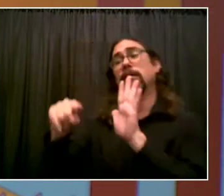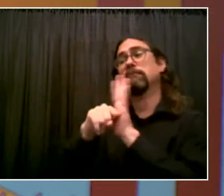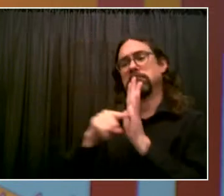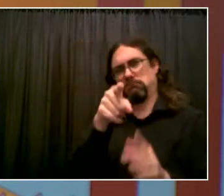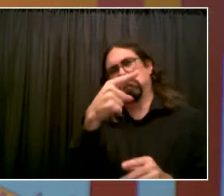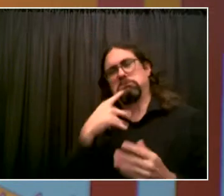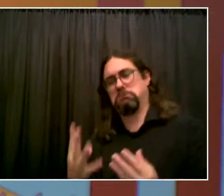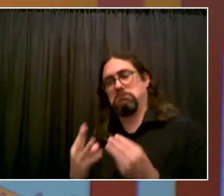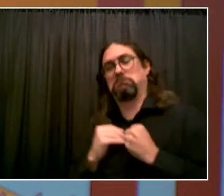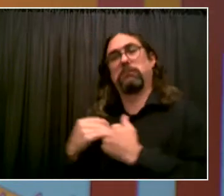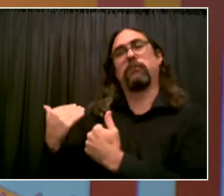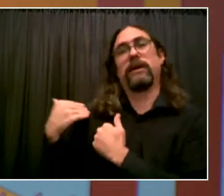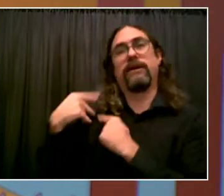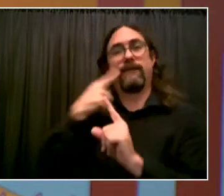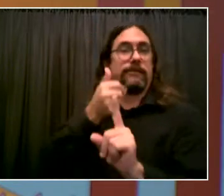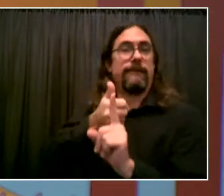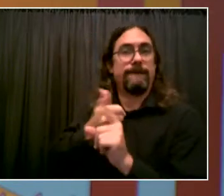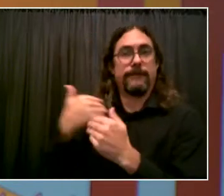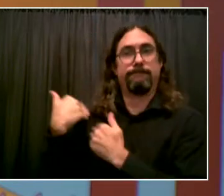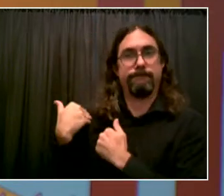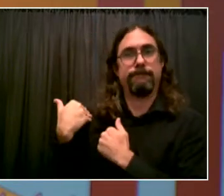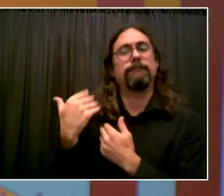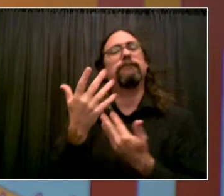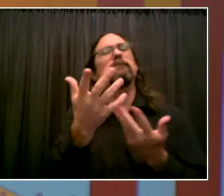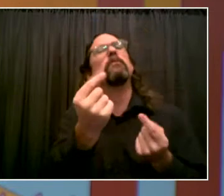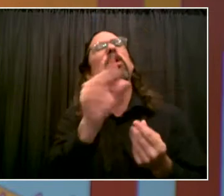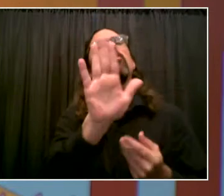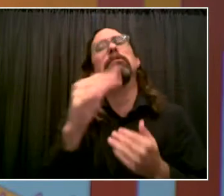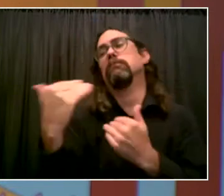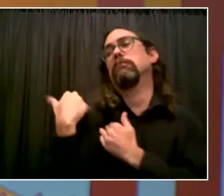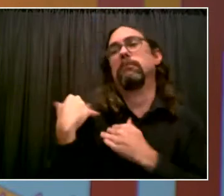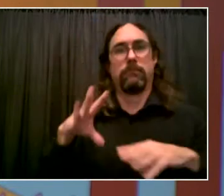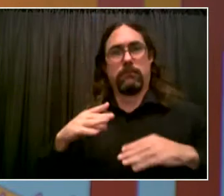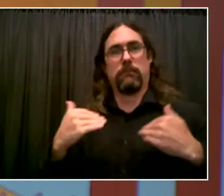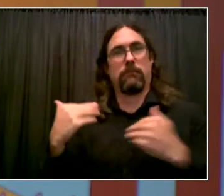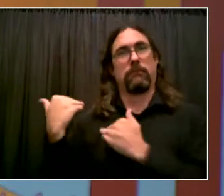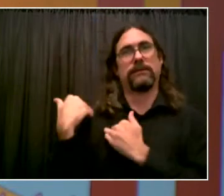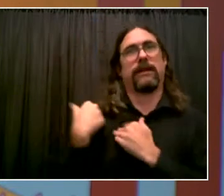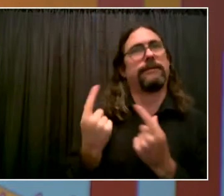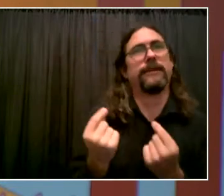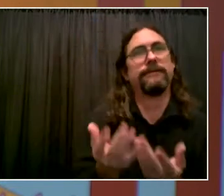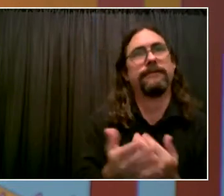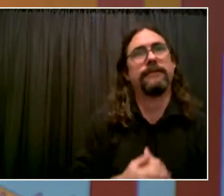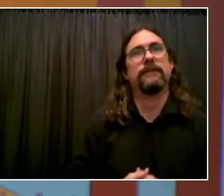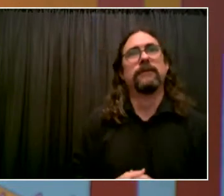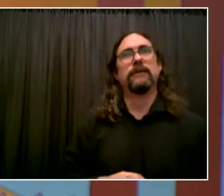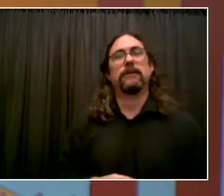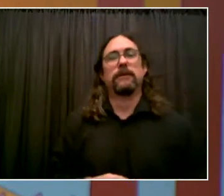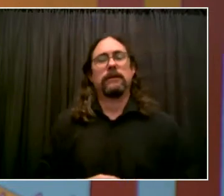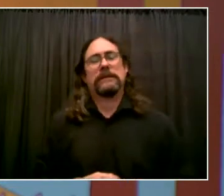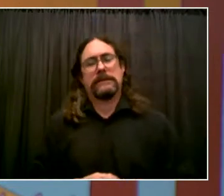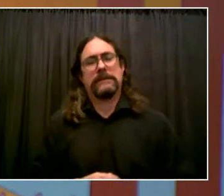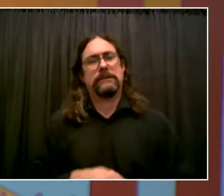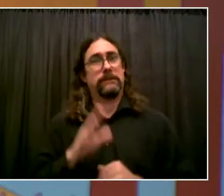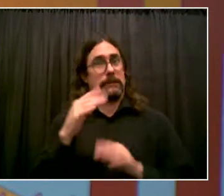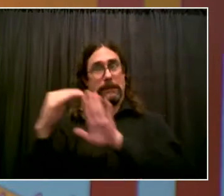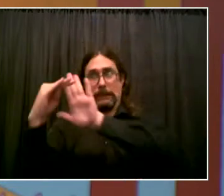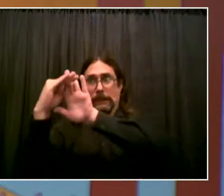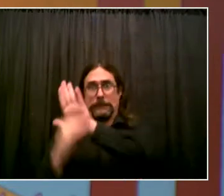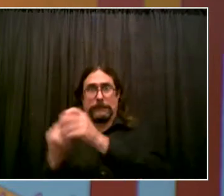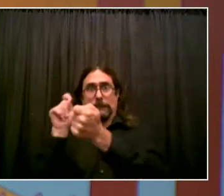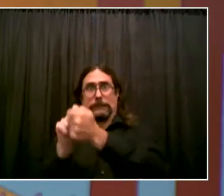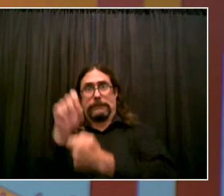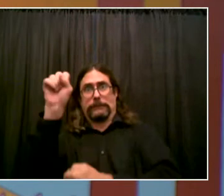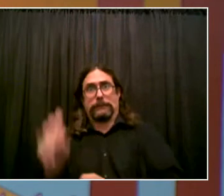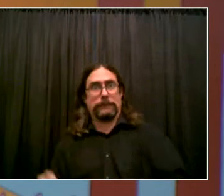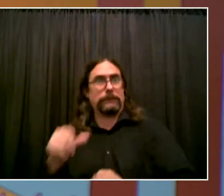decision I made didn't make sense and we need to reassess whatever it is. We work on it all the time. I'll try and get a list together for you at some point,